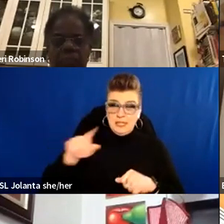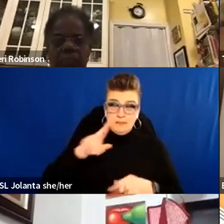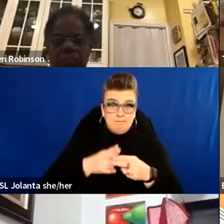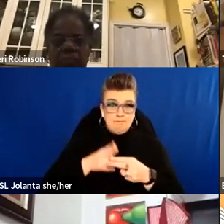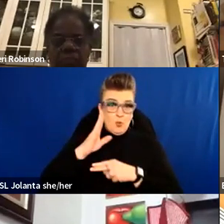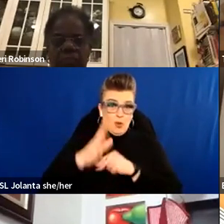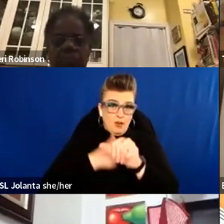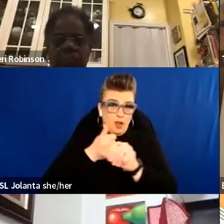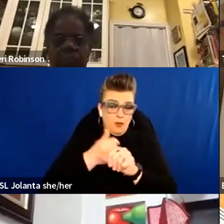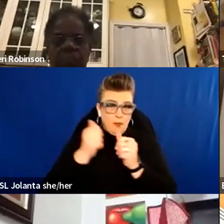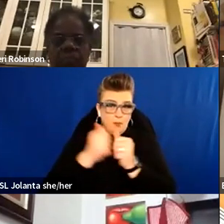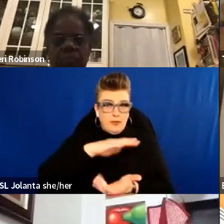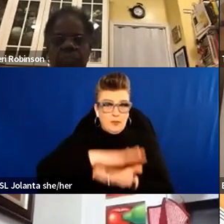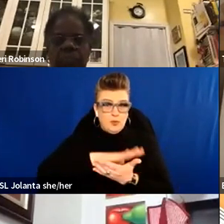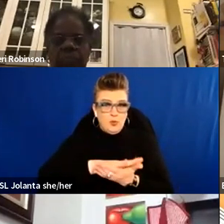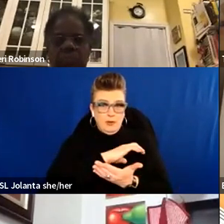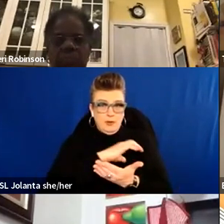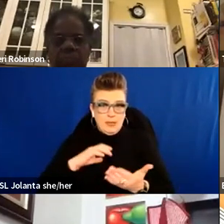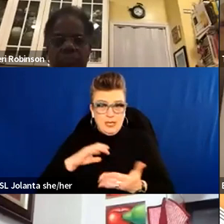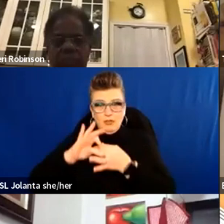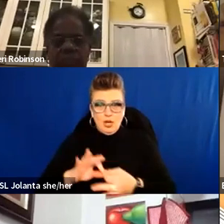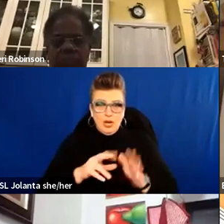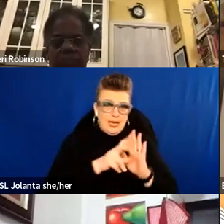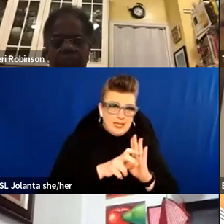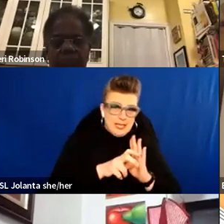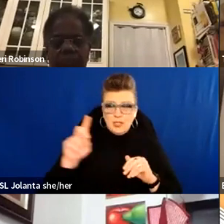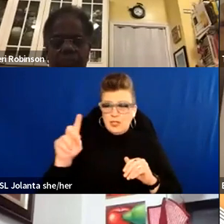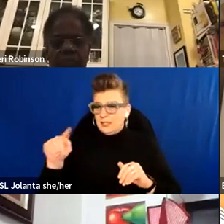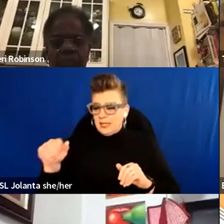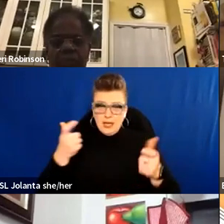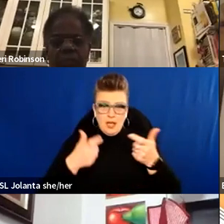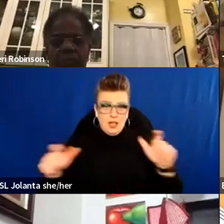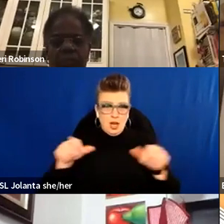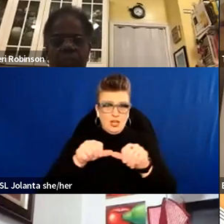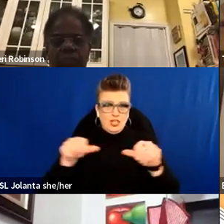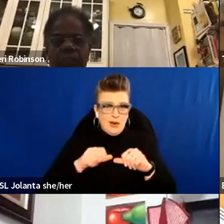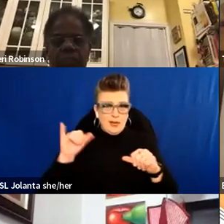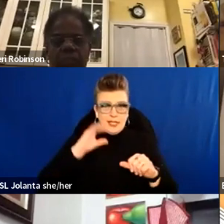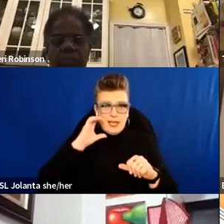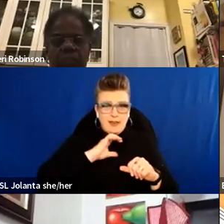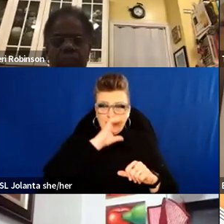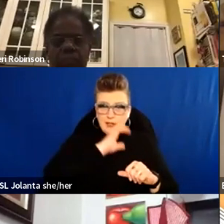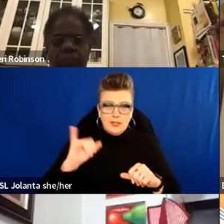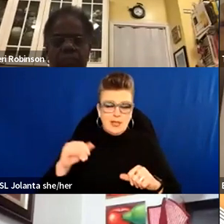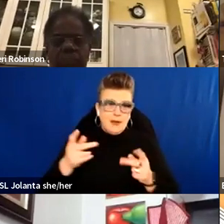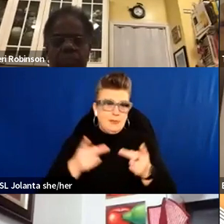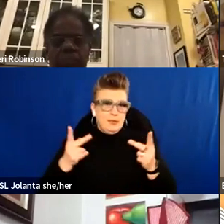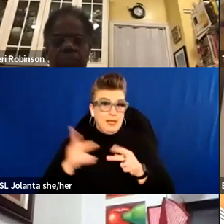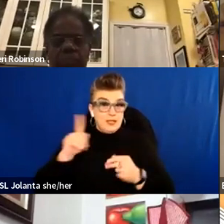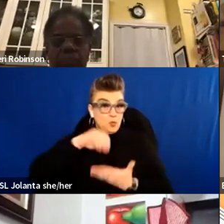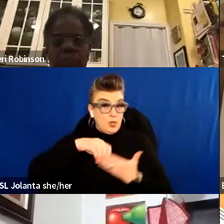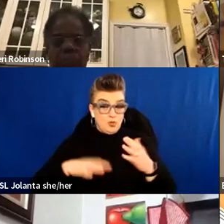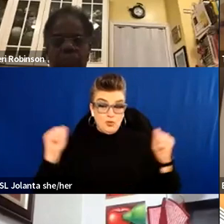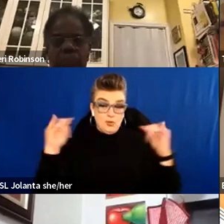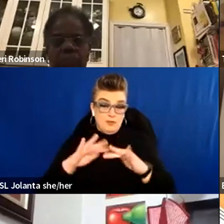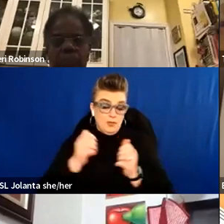committee regarding sensors and data in large areas like the cafeterias and places where students are aggregating without mass if that could